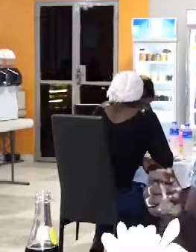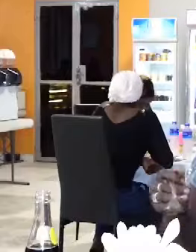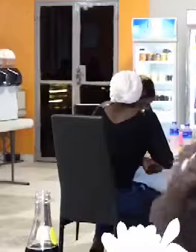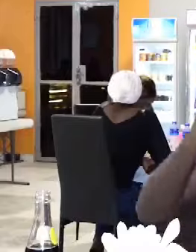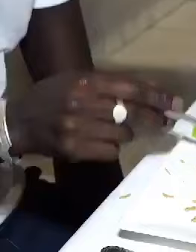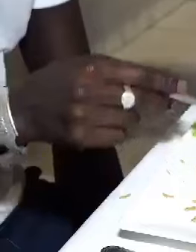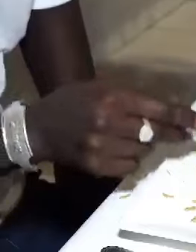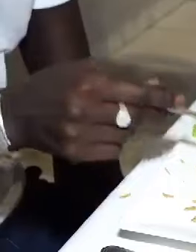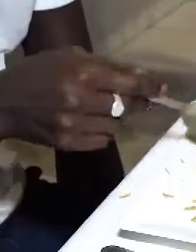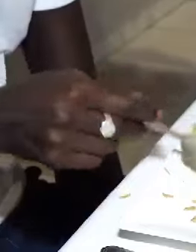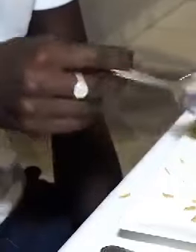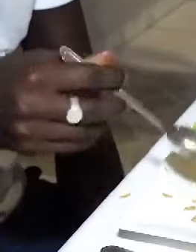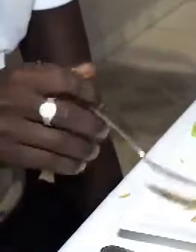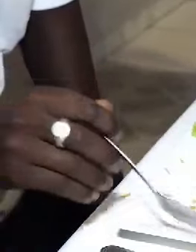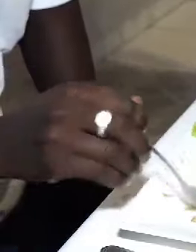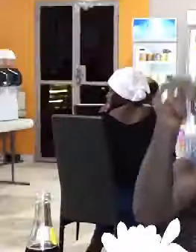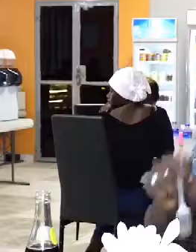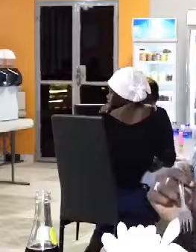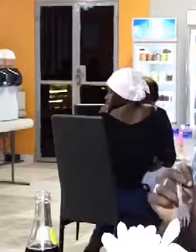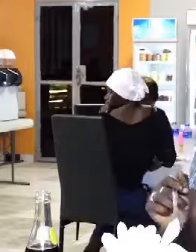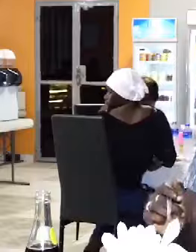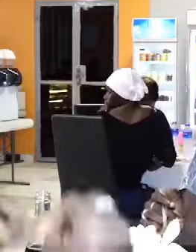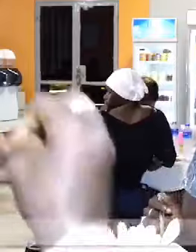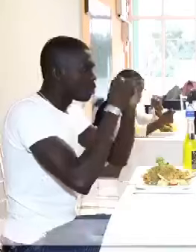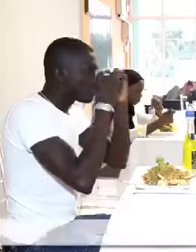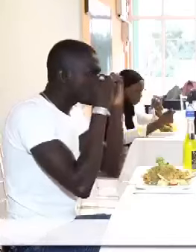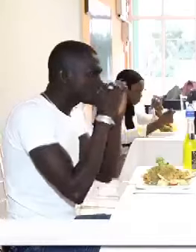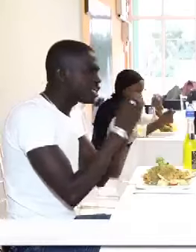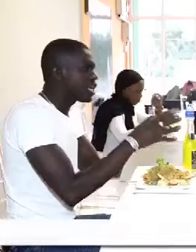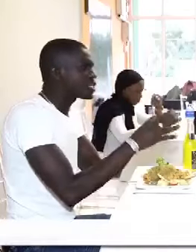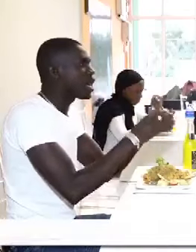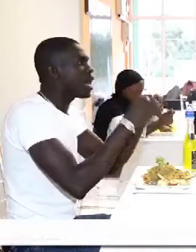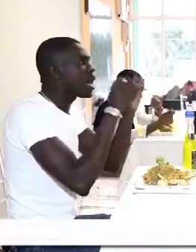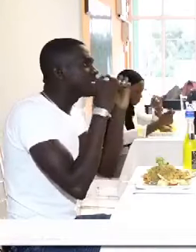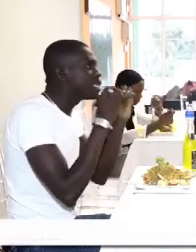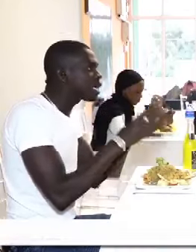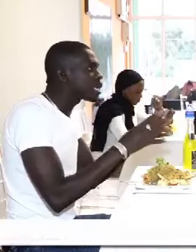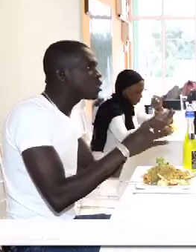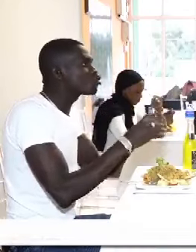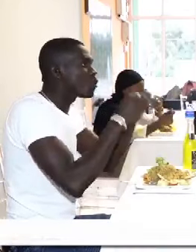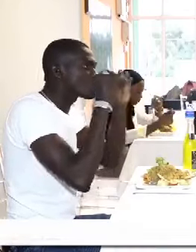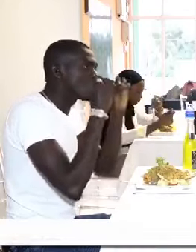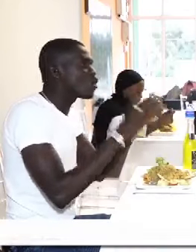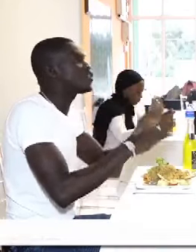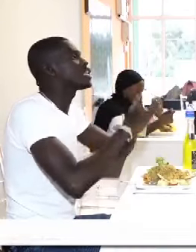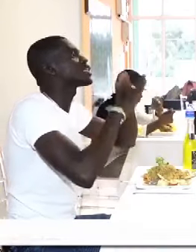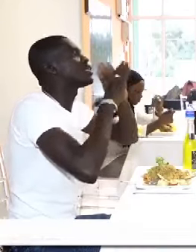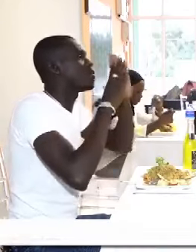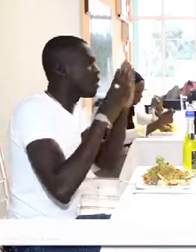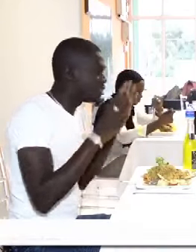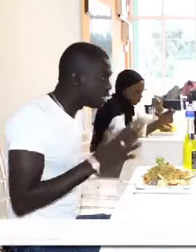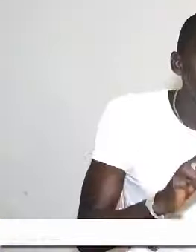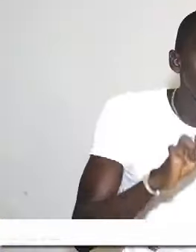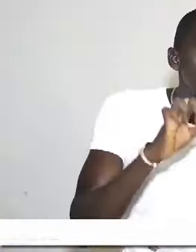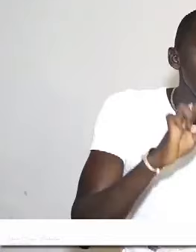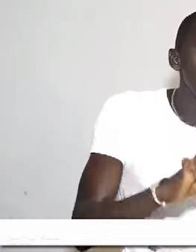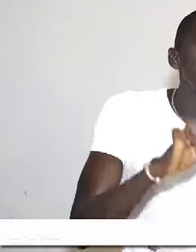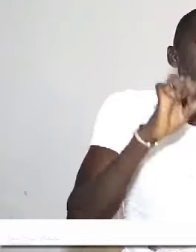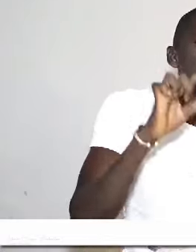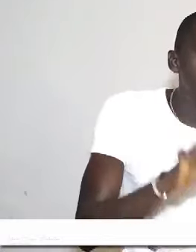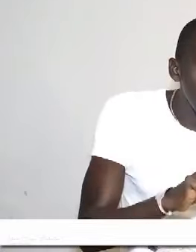Boy, Janno Seekers Restaurant. That's why I'm not going to be able to do it. I'm not Domoro